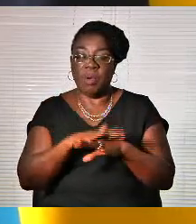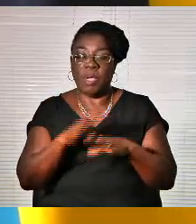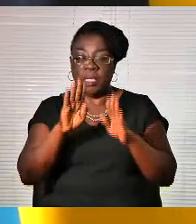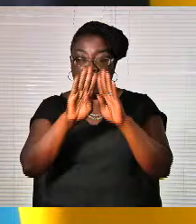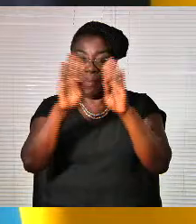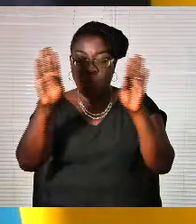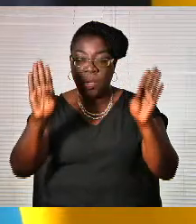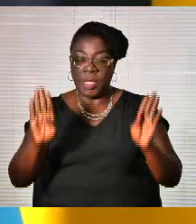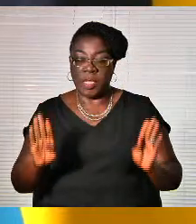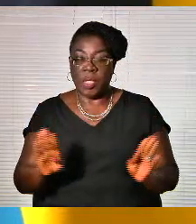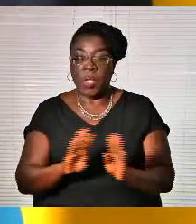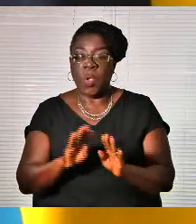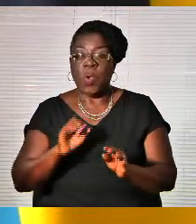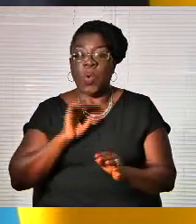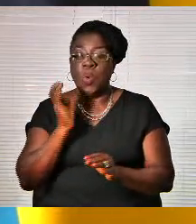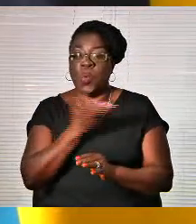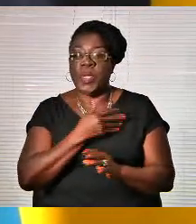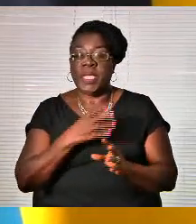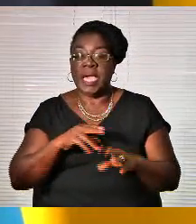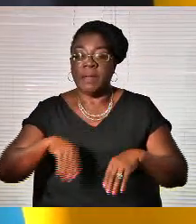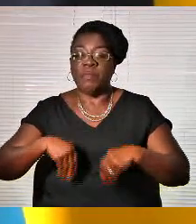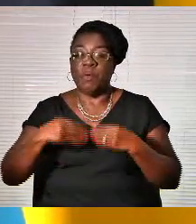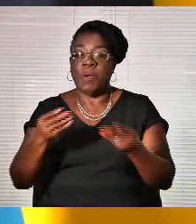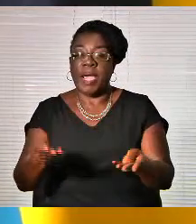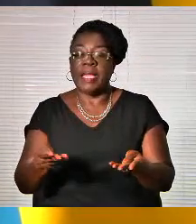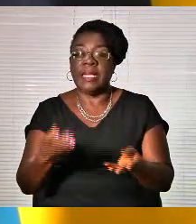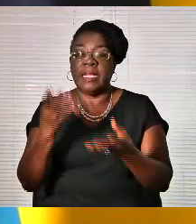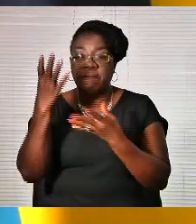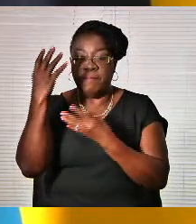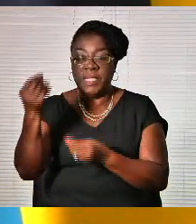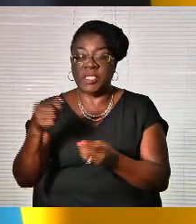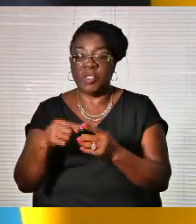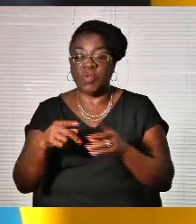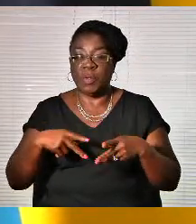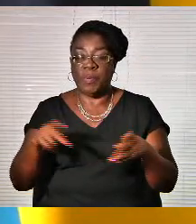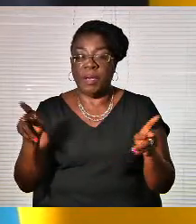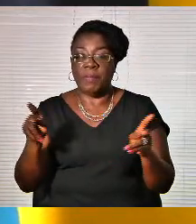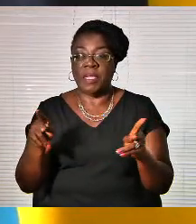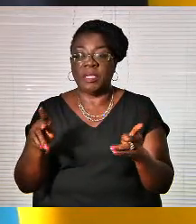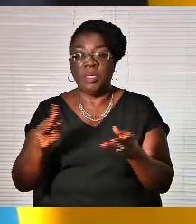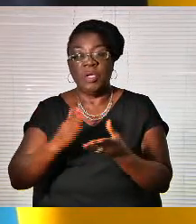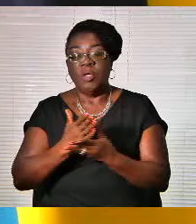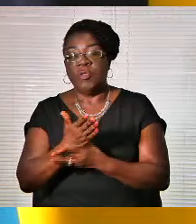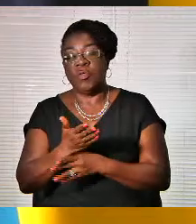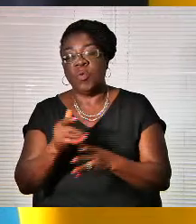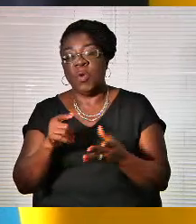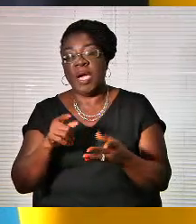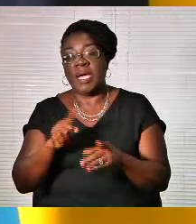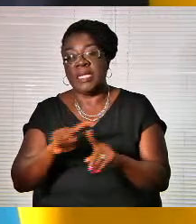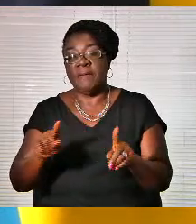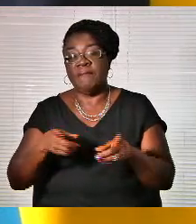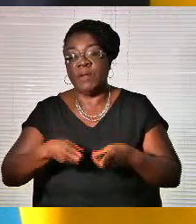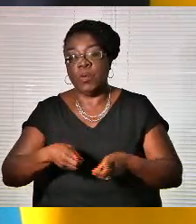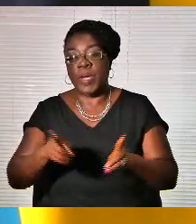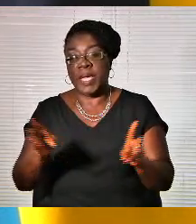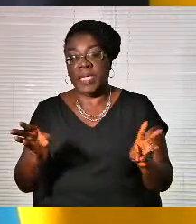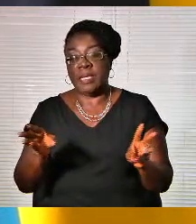we can seek to provide that information to the public, maybe through a different means, a different